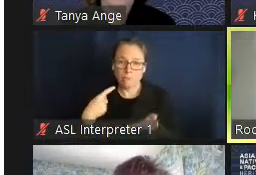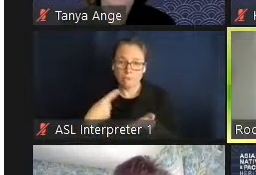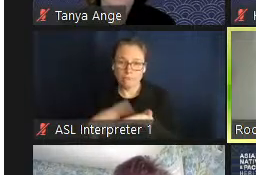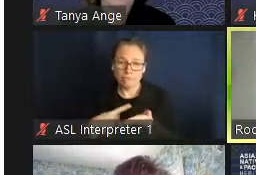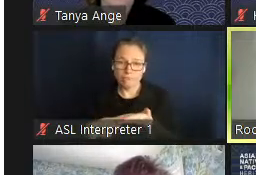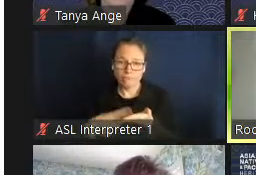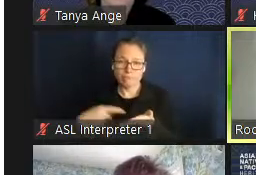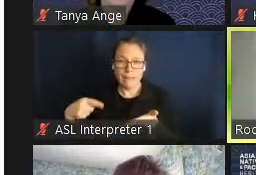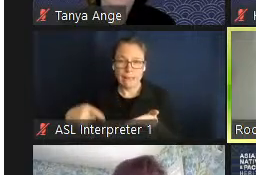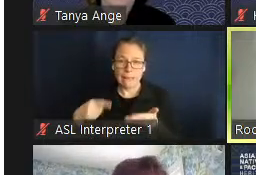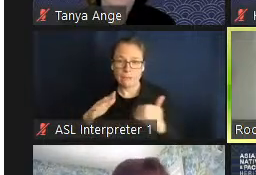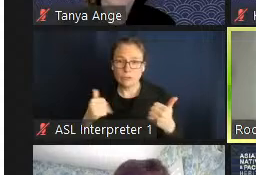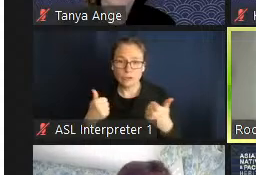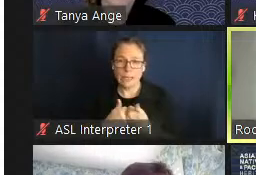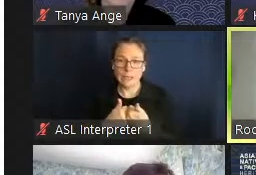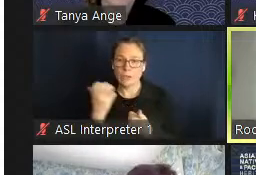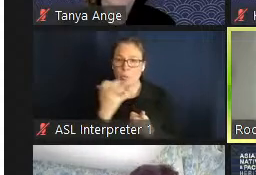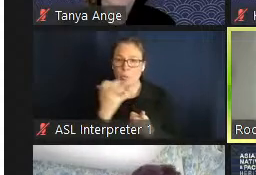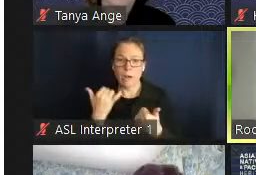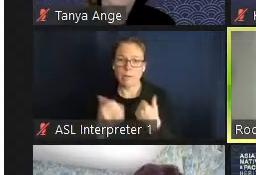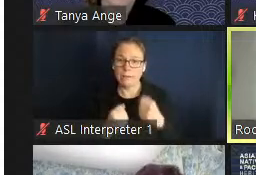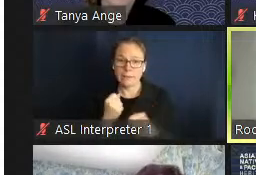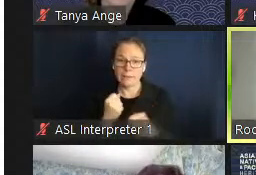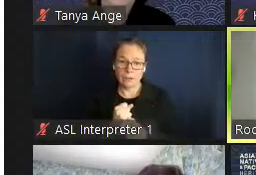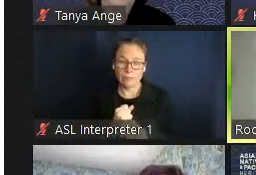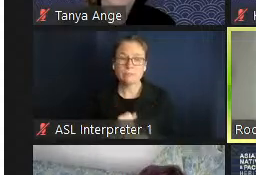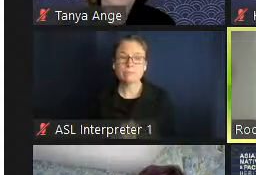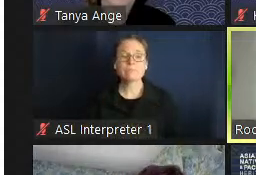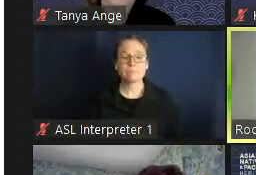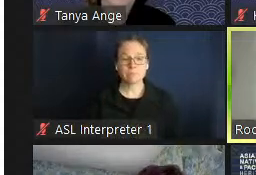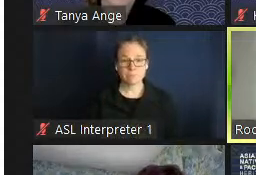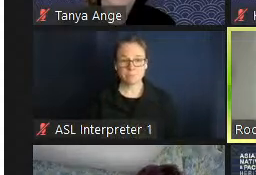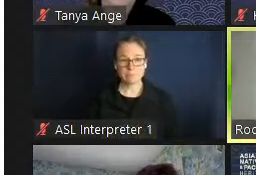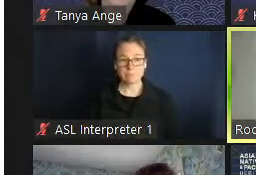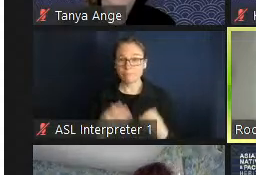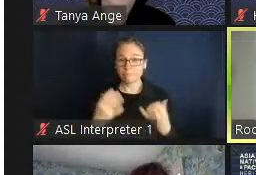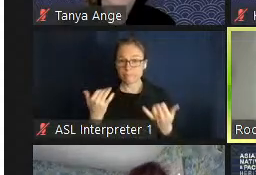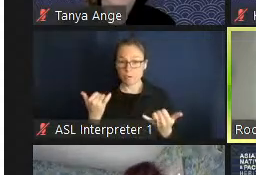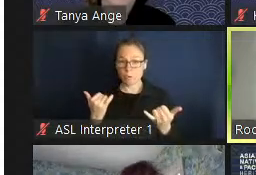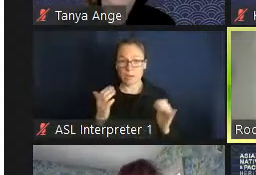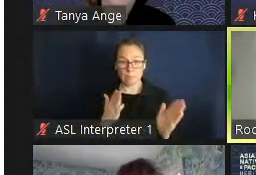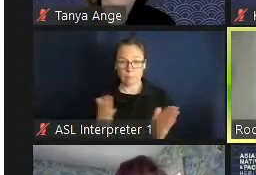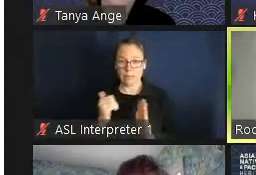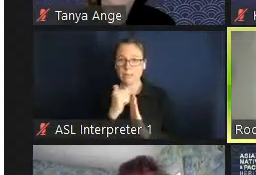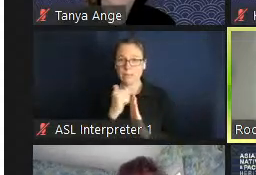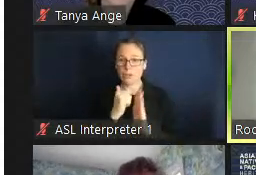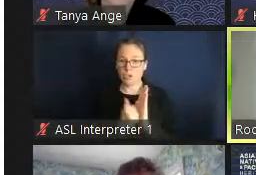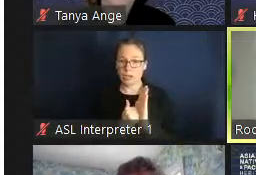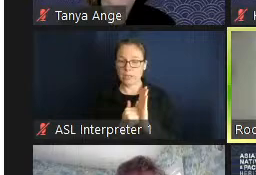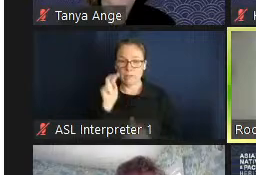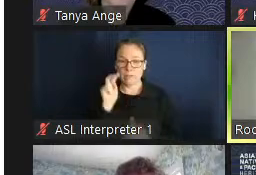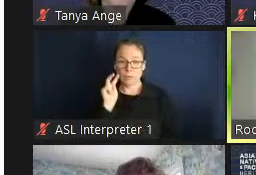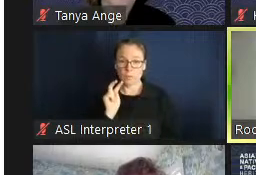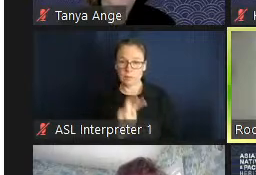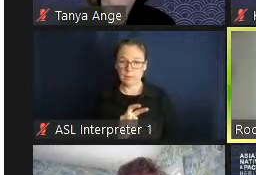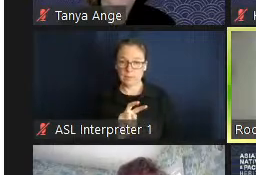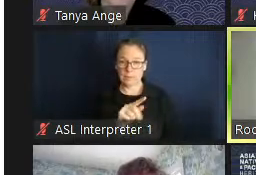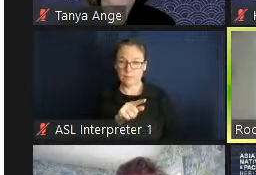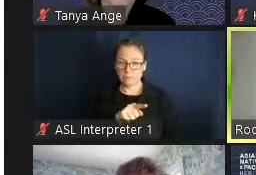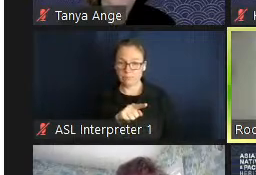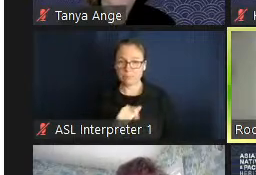this challenging year. Regarding the agenda for this evening, we will start the evening